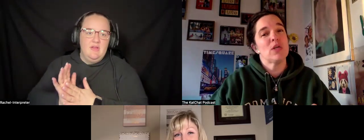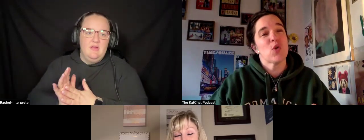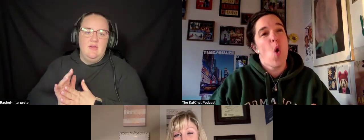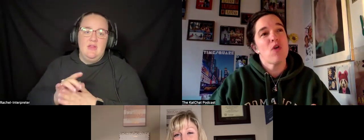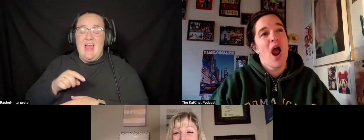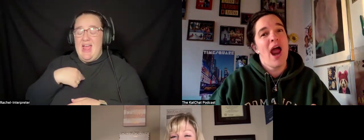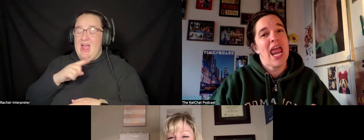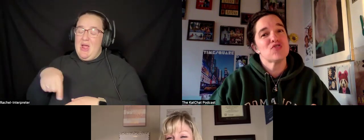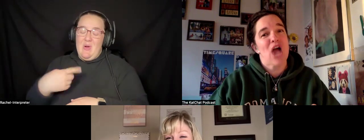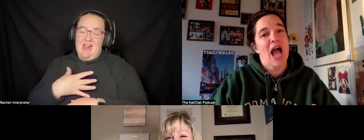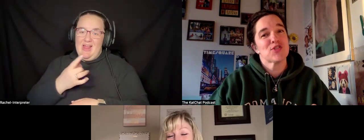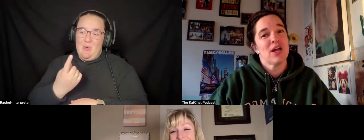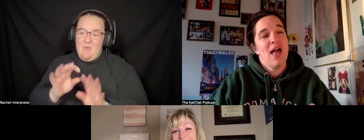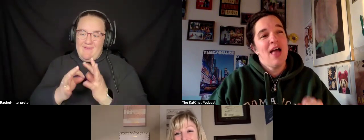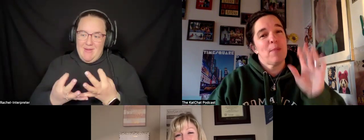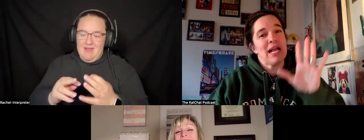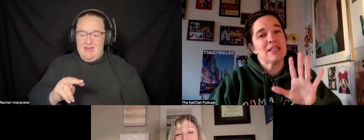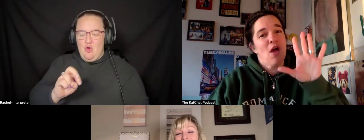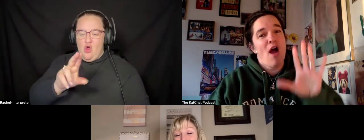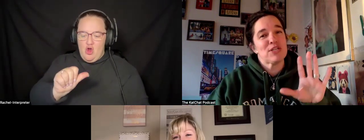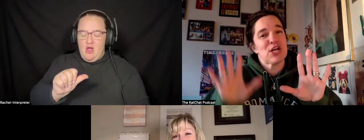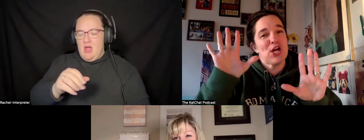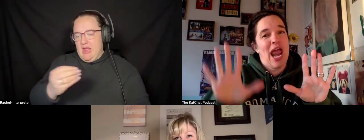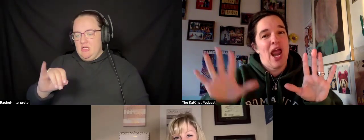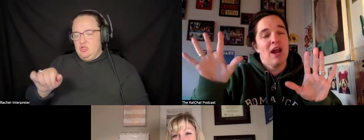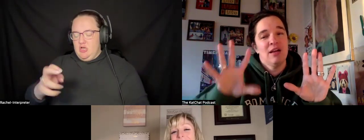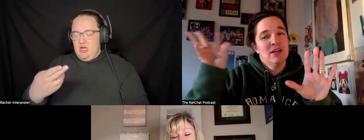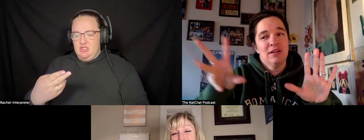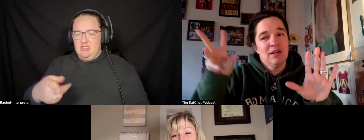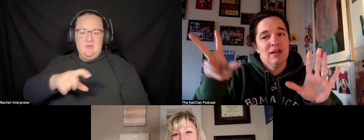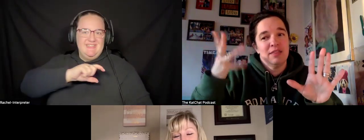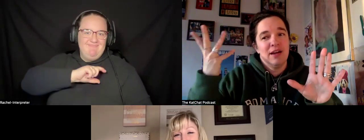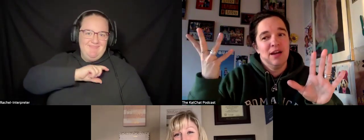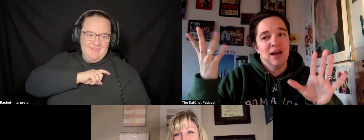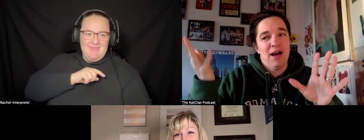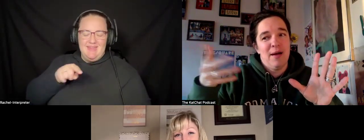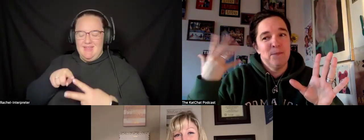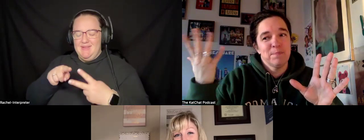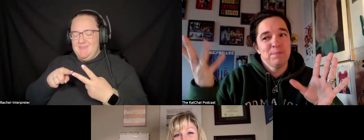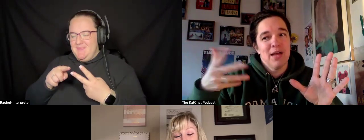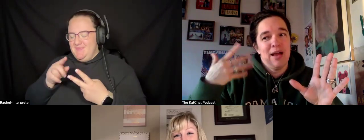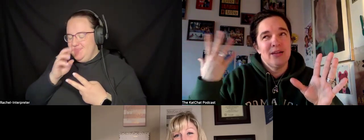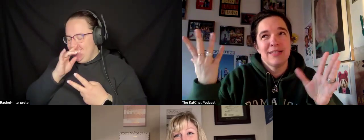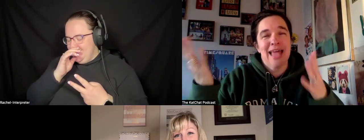though. It was Nora and Josh, the police officer and the